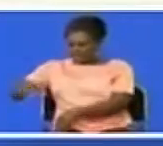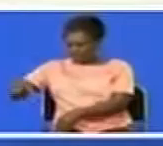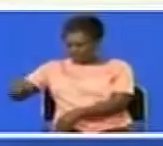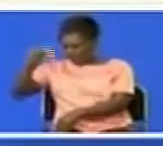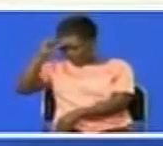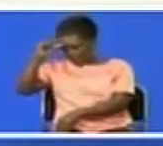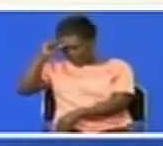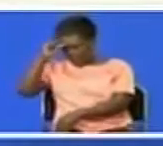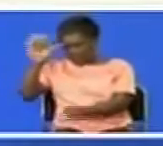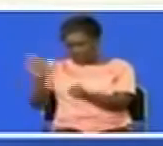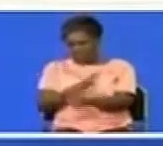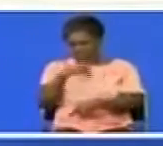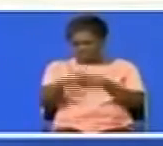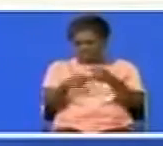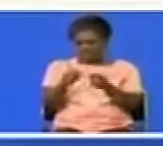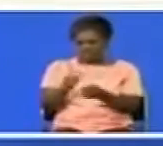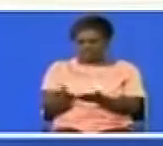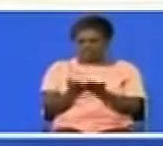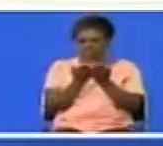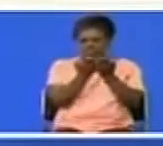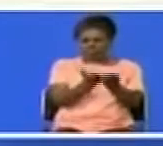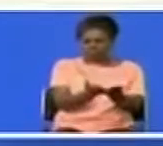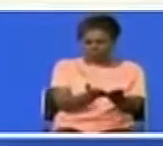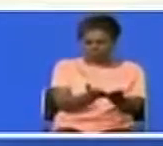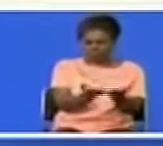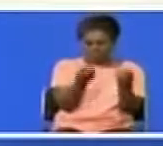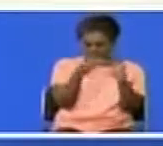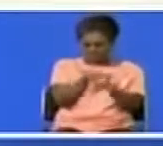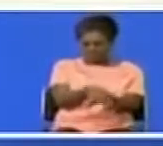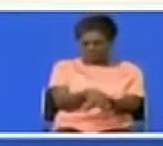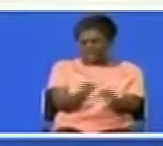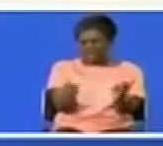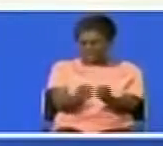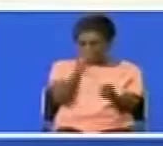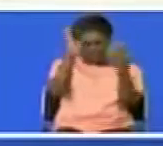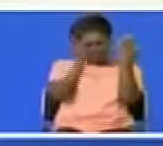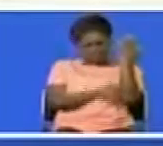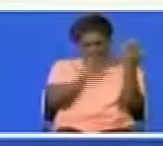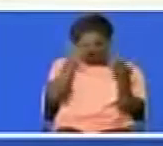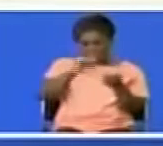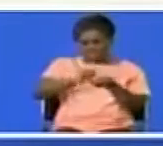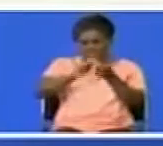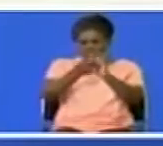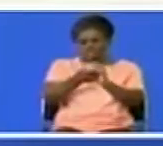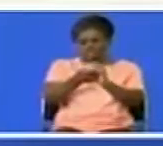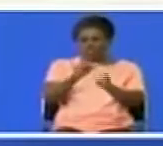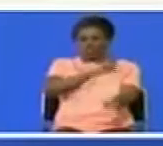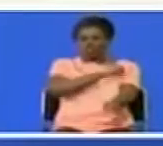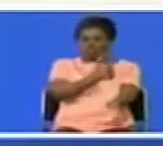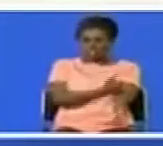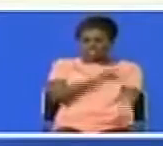that the whole process of handing all this over and realigning it was done terribly because the transition authority failed in its